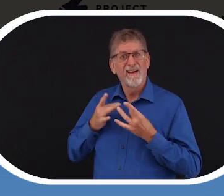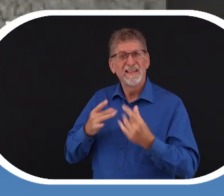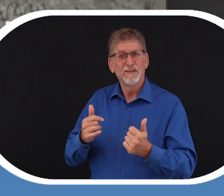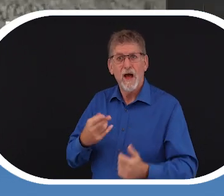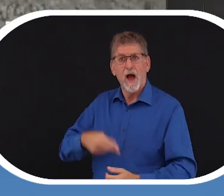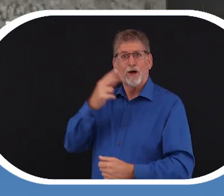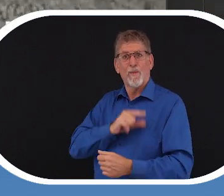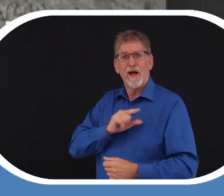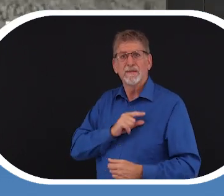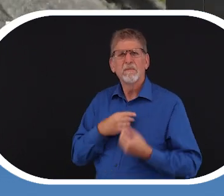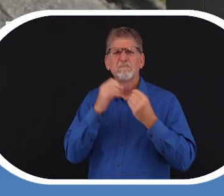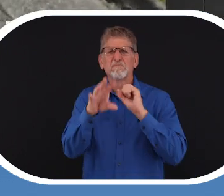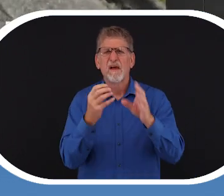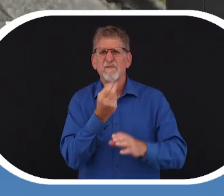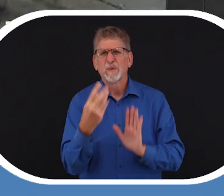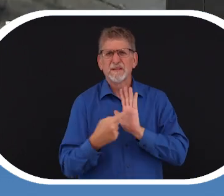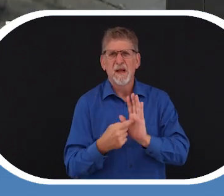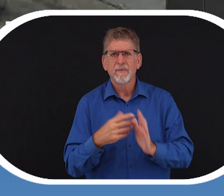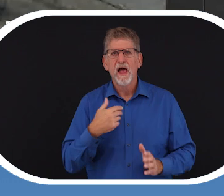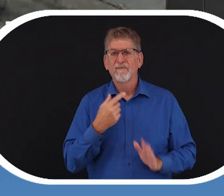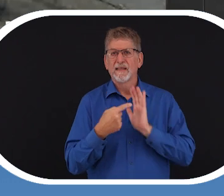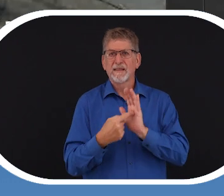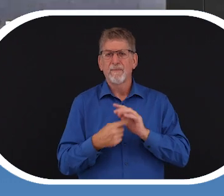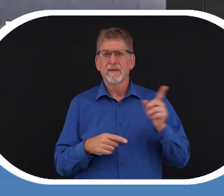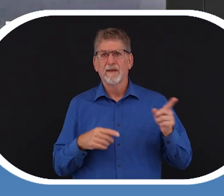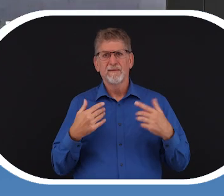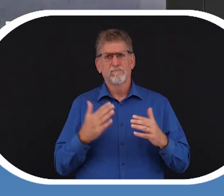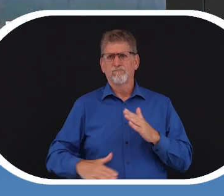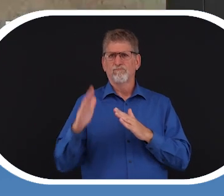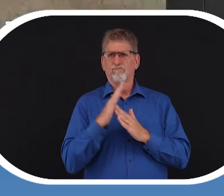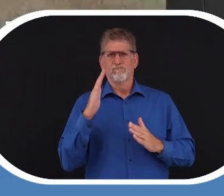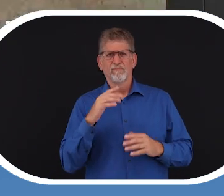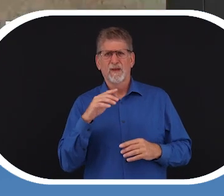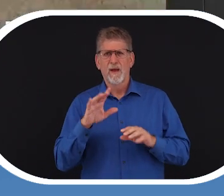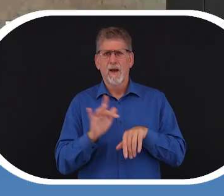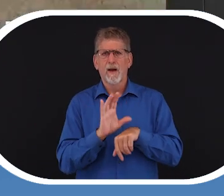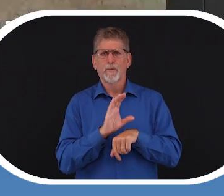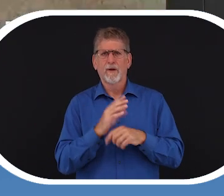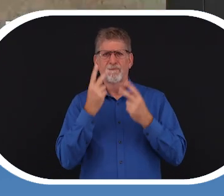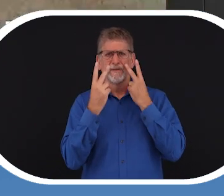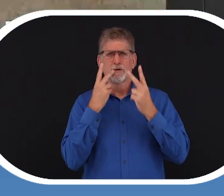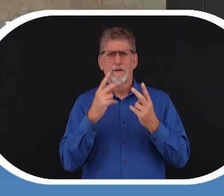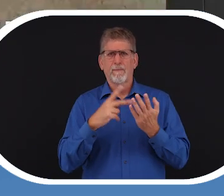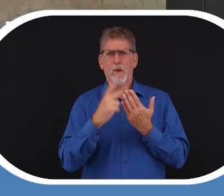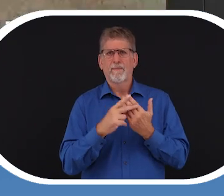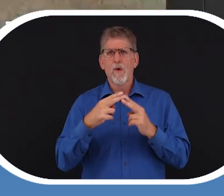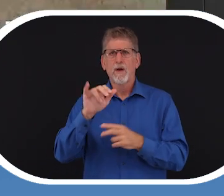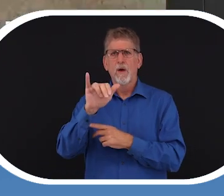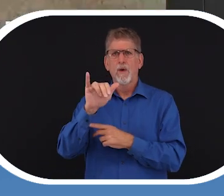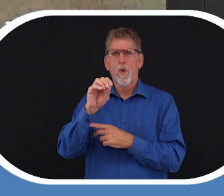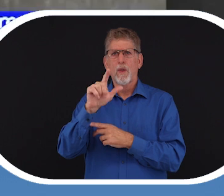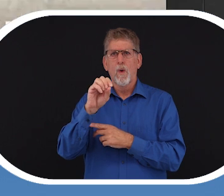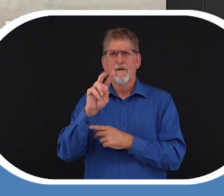me give you a few examples. Here's example performance from a state-of-the-art computer vision algorithm called YOLO V8, which is trained on Mapillary and Project